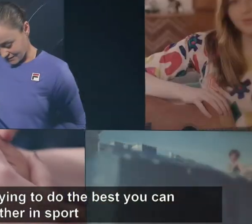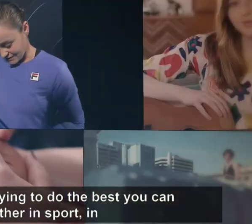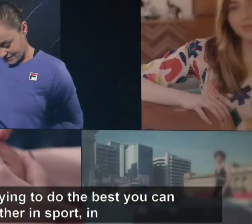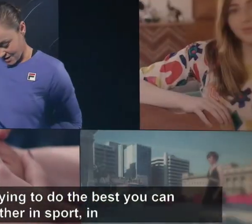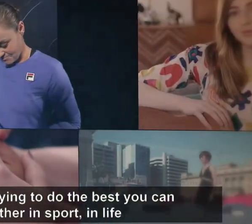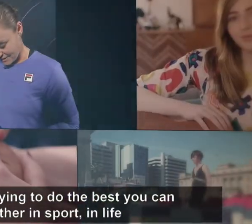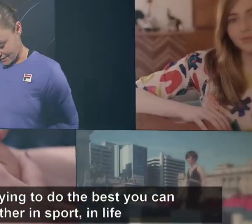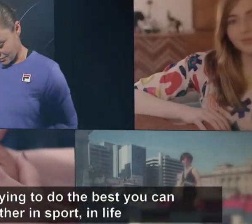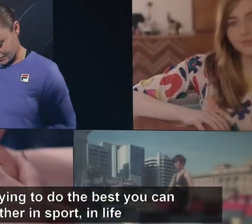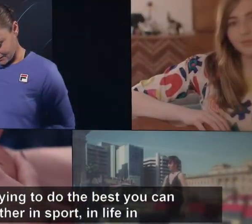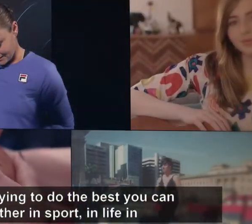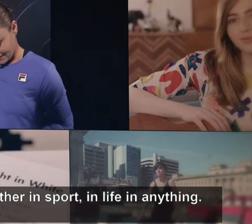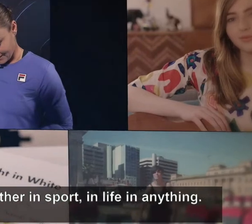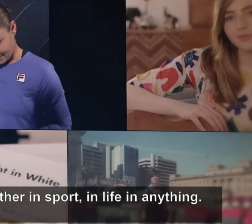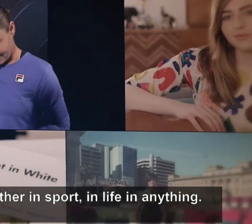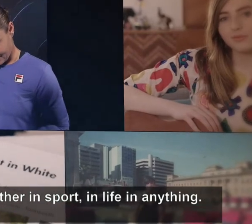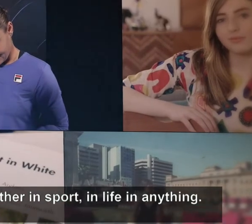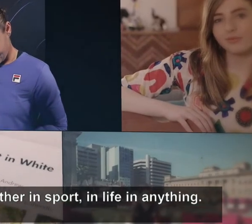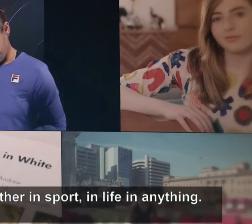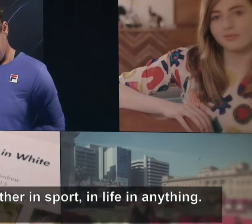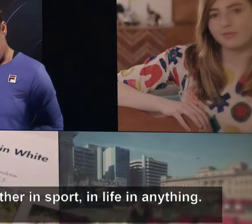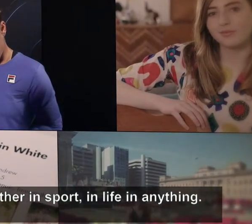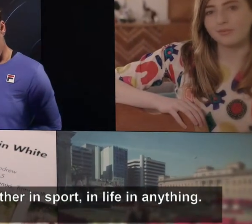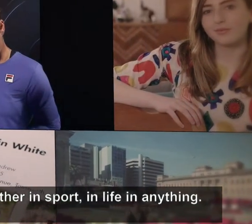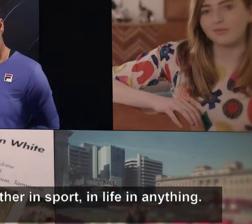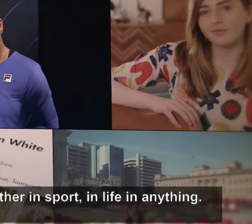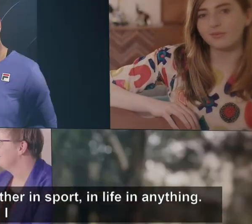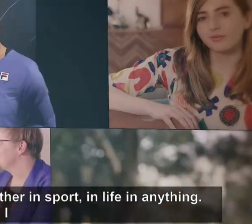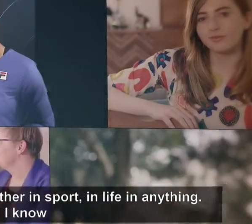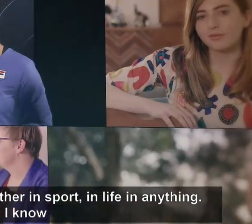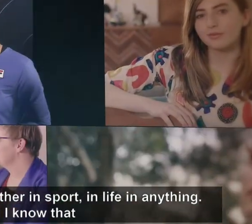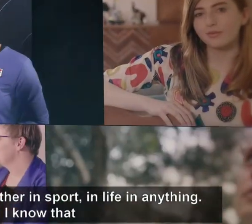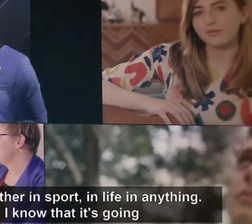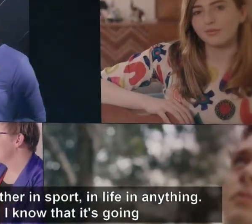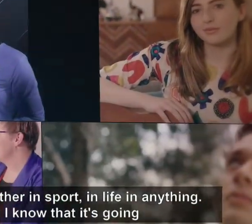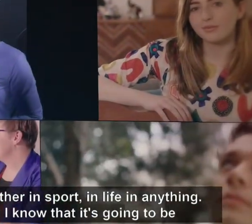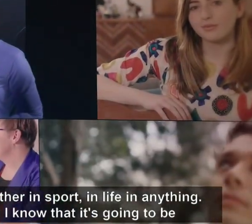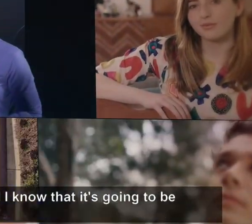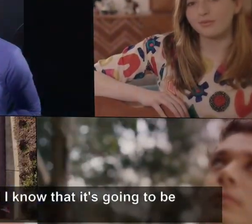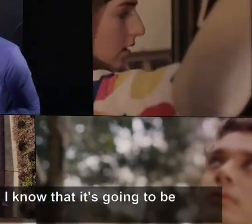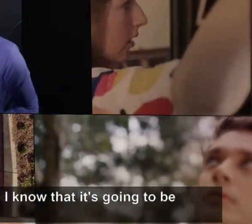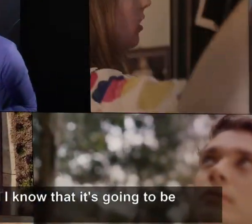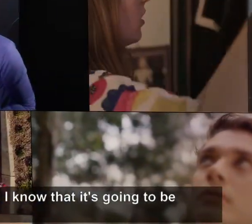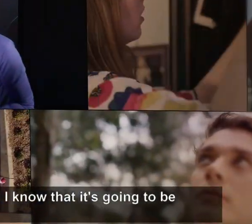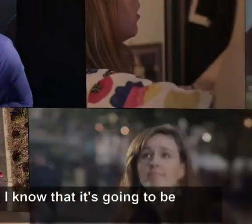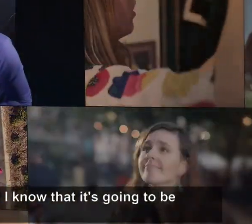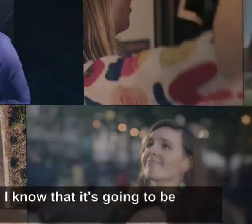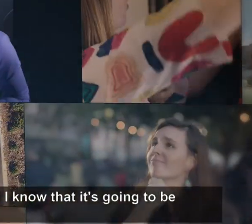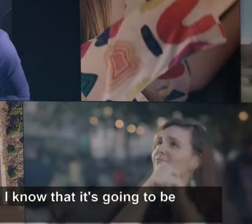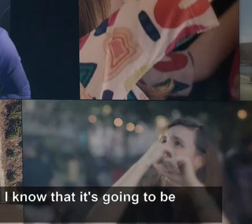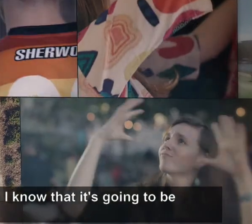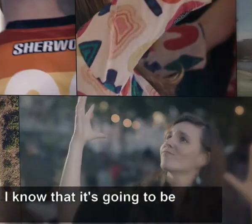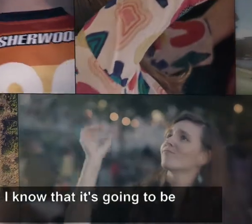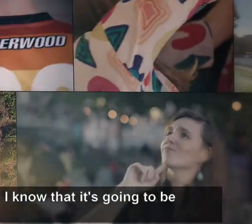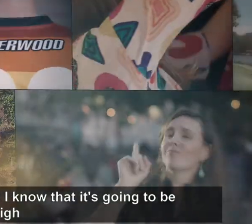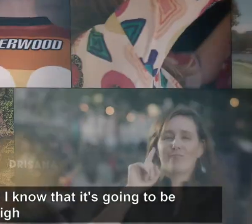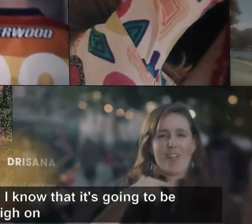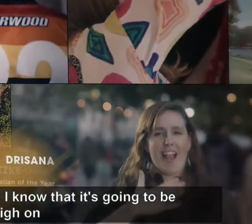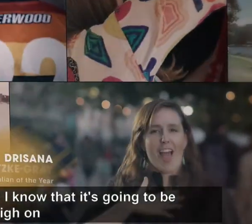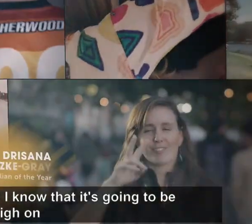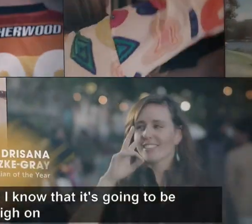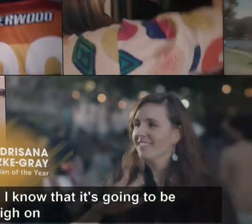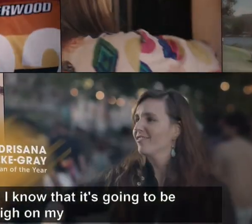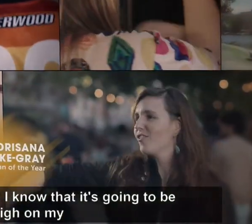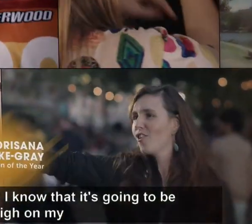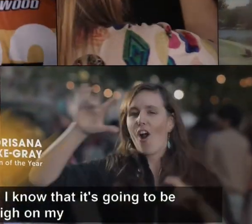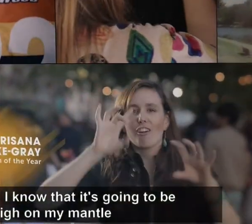incredibly humbling, and yeah, I know that it's going to be something that sits very, very, very high on my mental peace at home. I dream